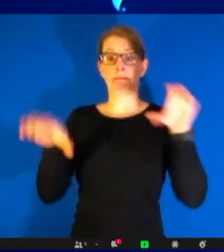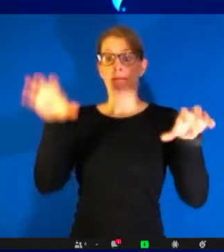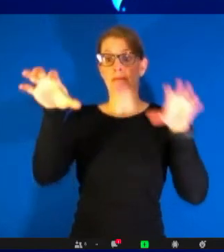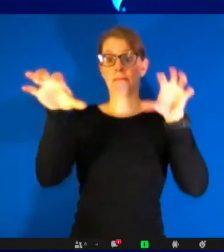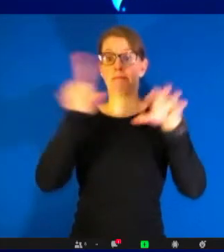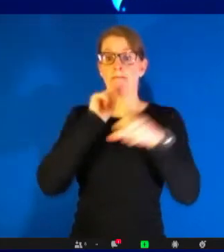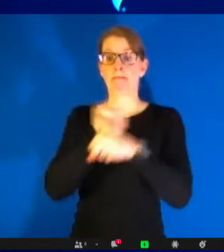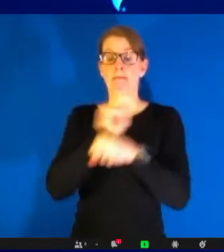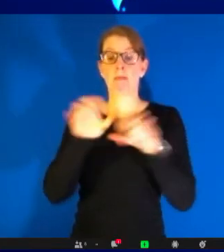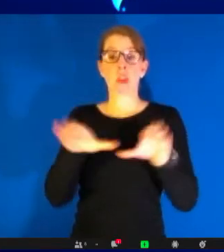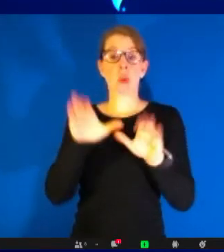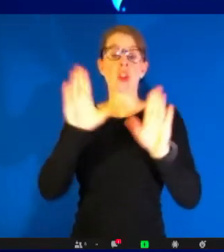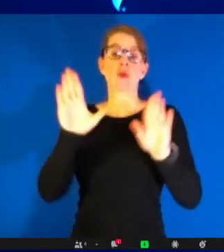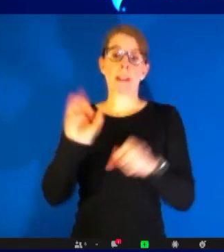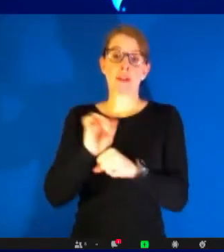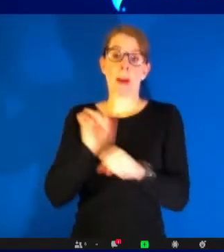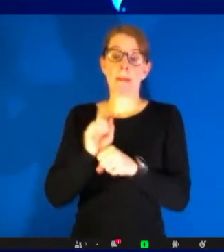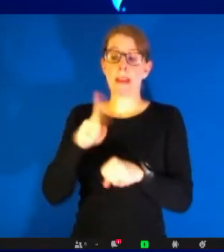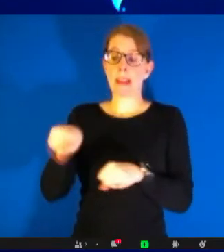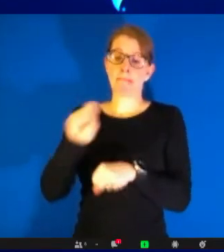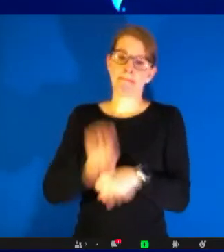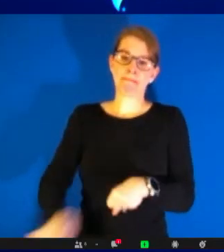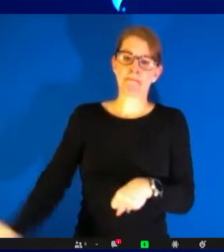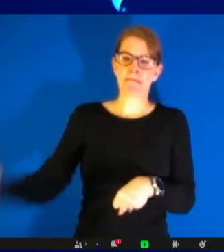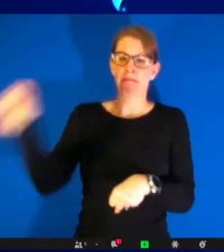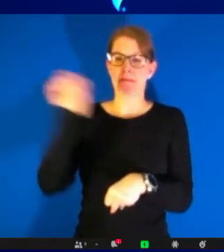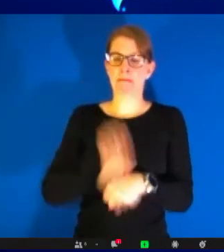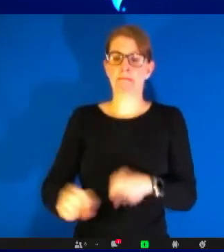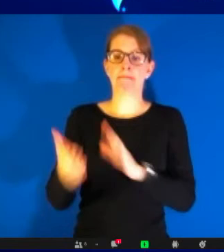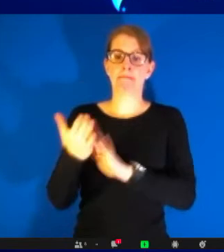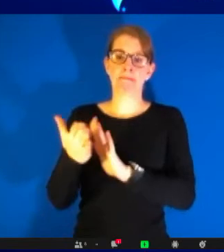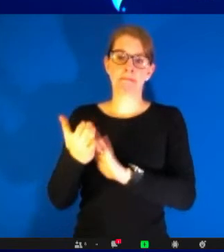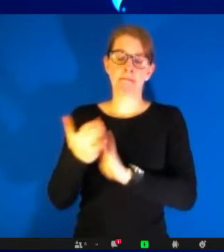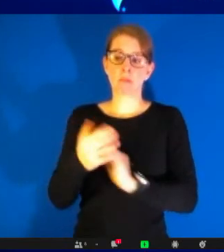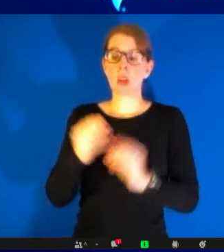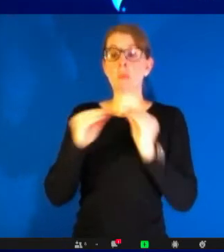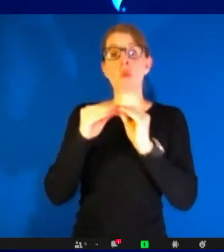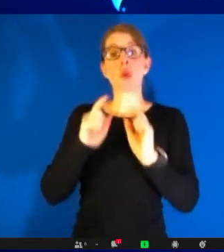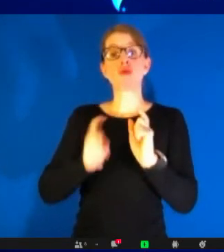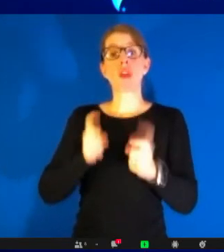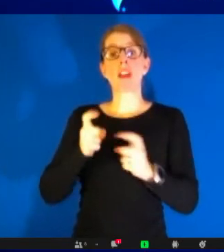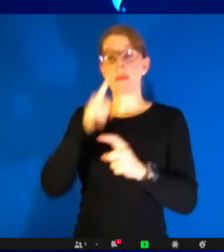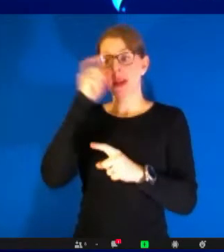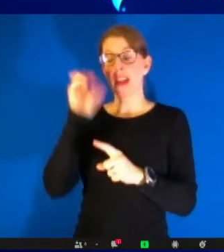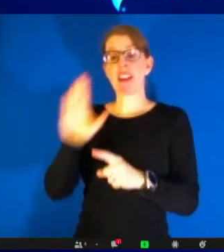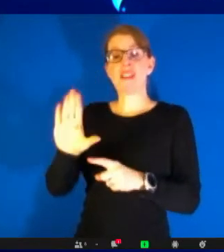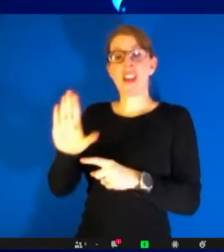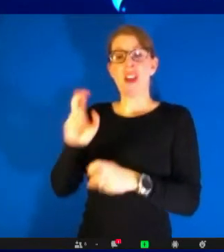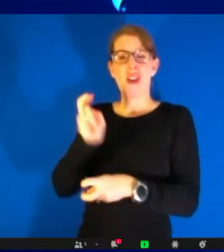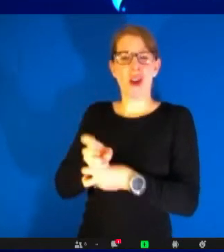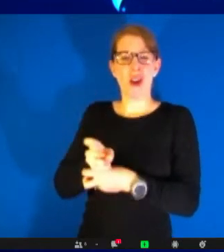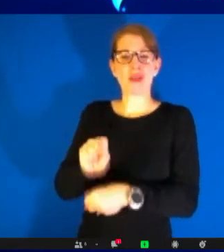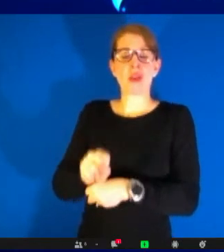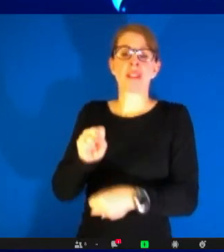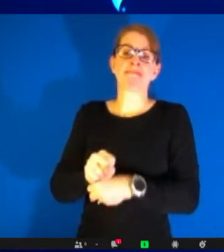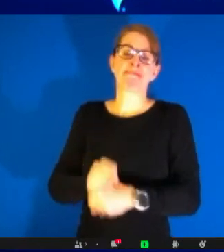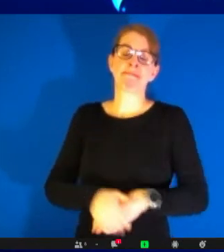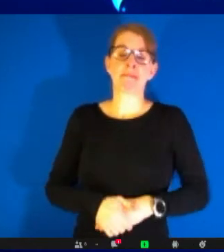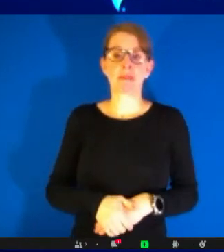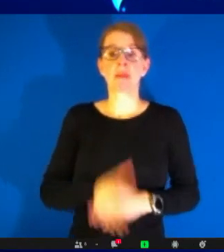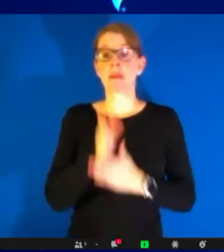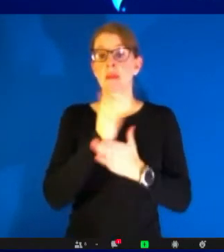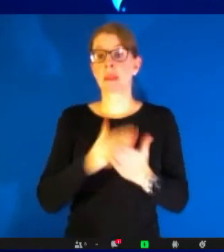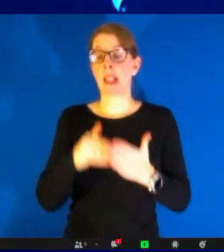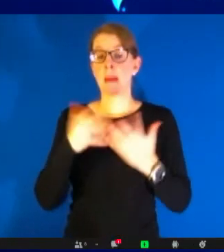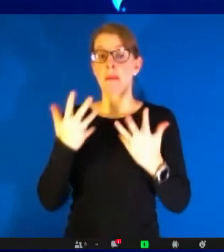great job. They are working harder than ever, and we've had more donations because of their hard work. And some were already doing